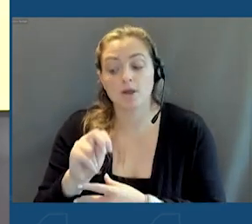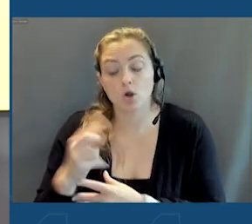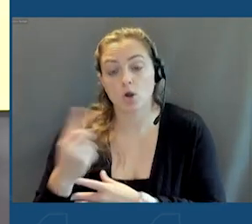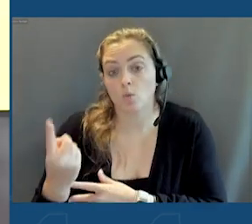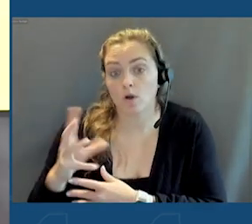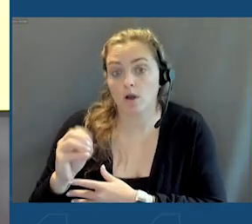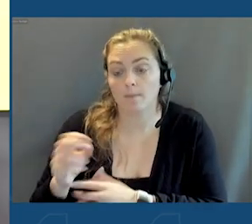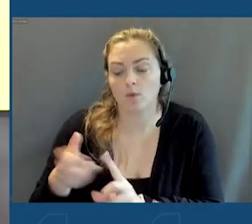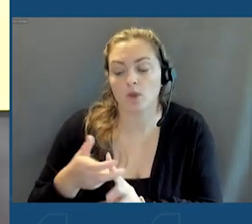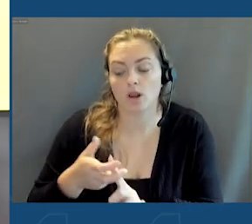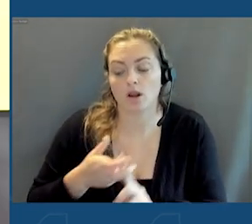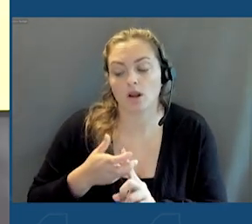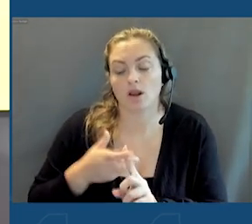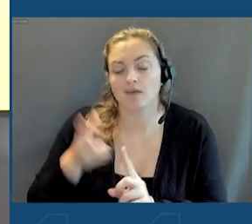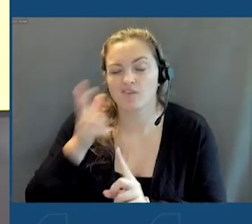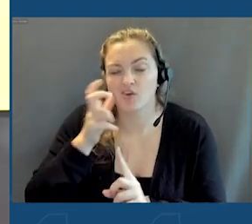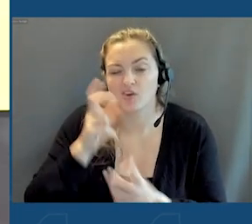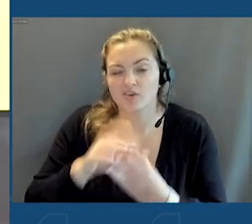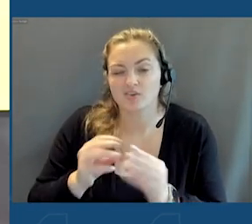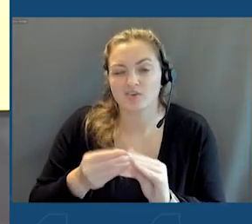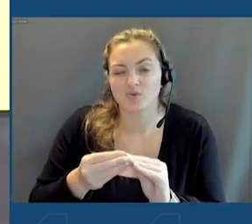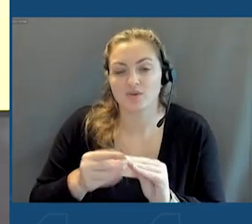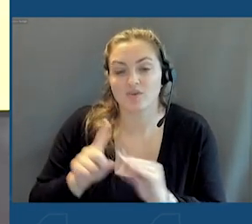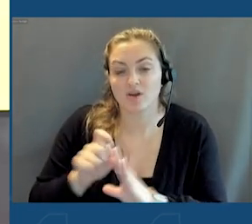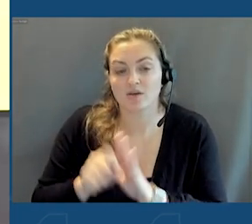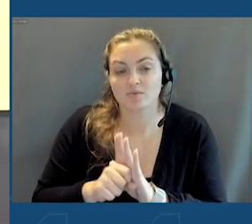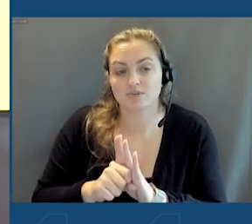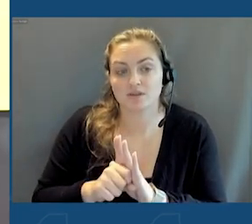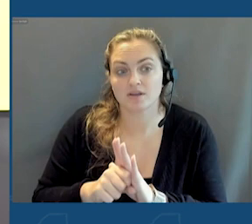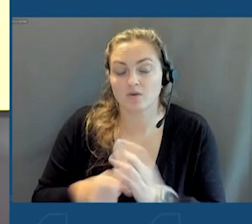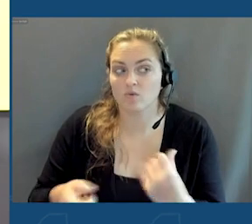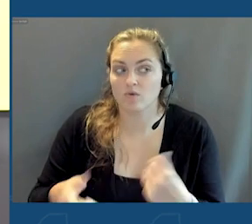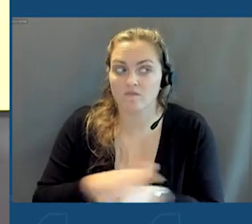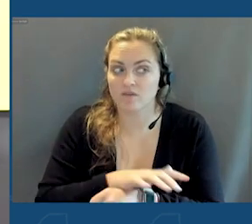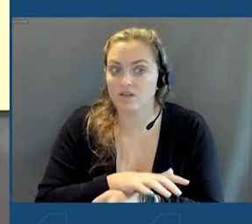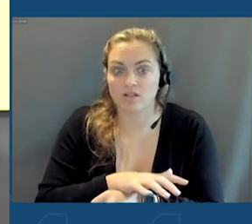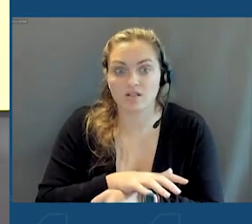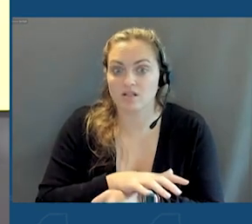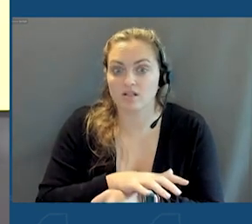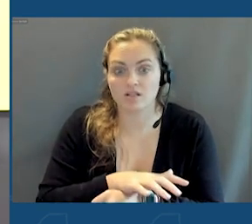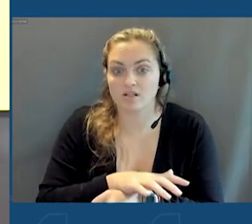lured. If you've heard the Micron story to upstate, and you'll feel the supply chain benefits all the way here.